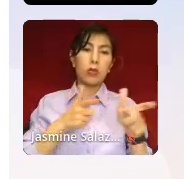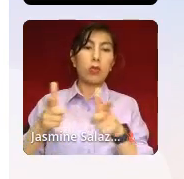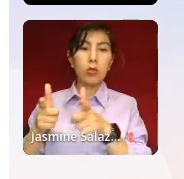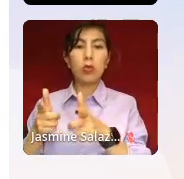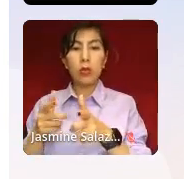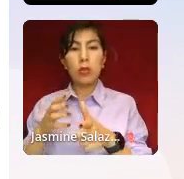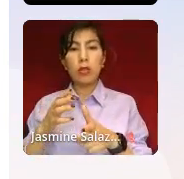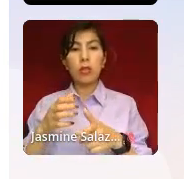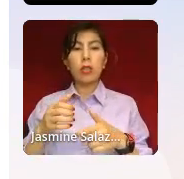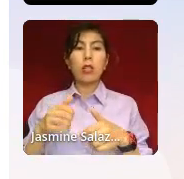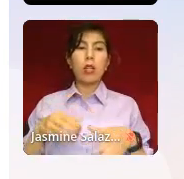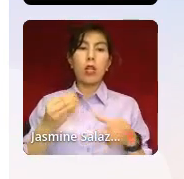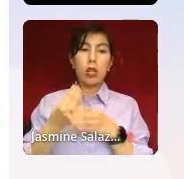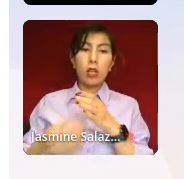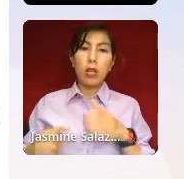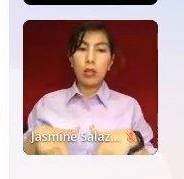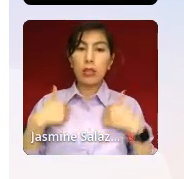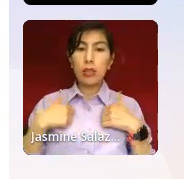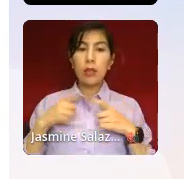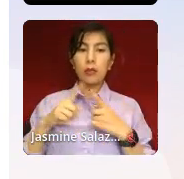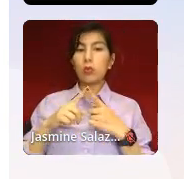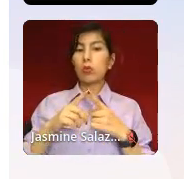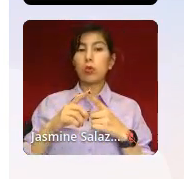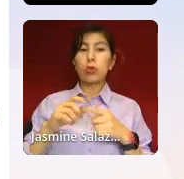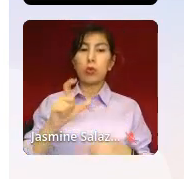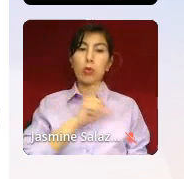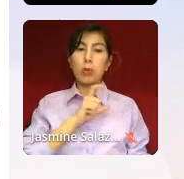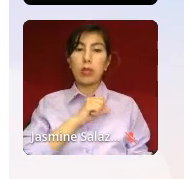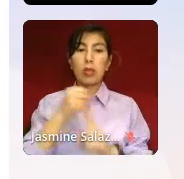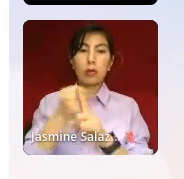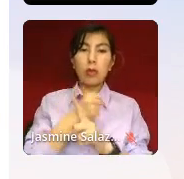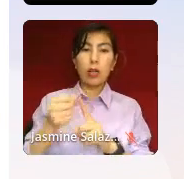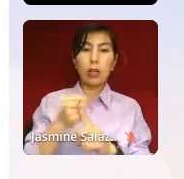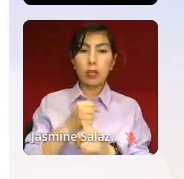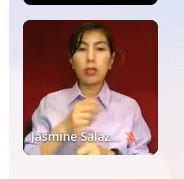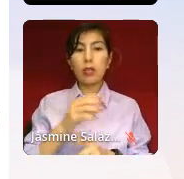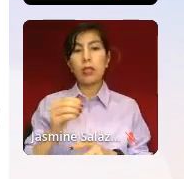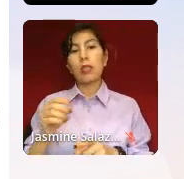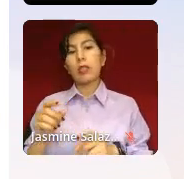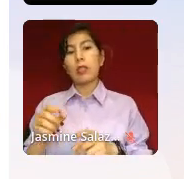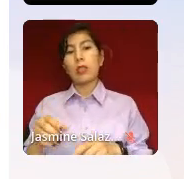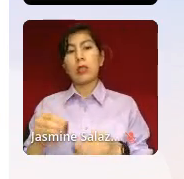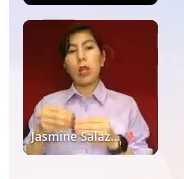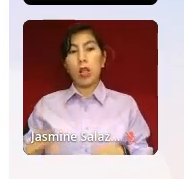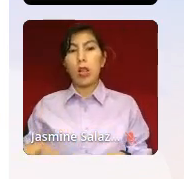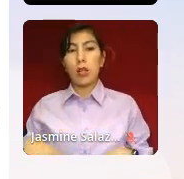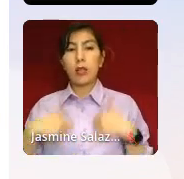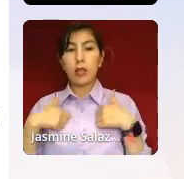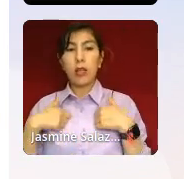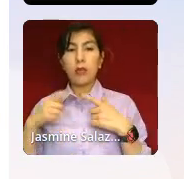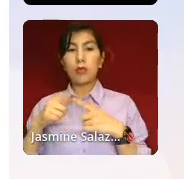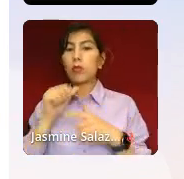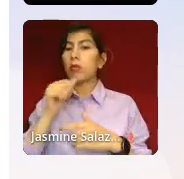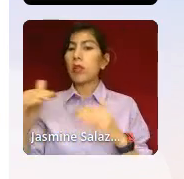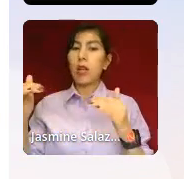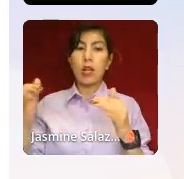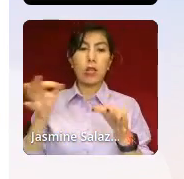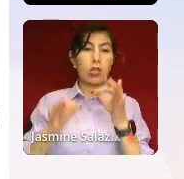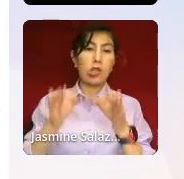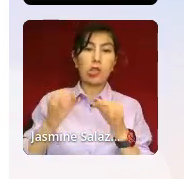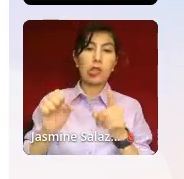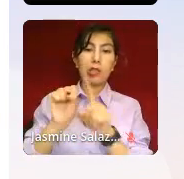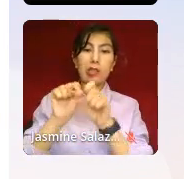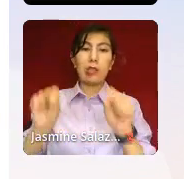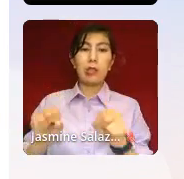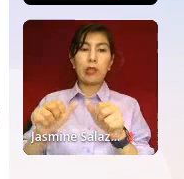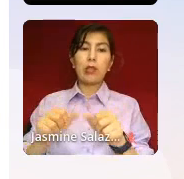police violence and brutality, and those who have lost their lives to an unjust system that has repeatedly